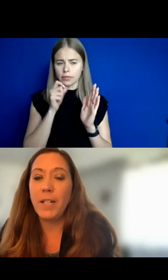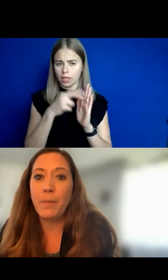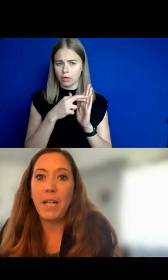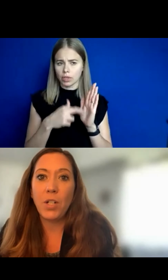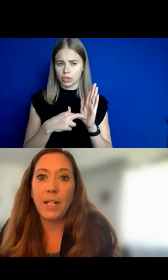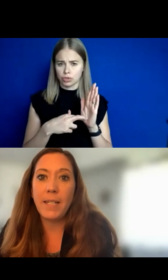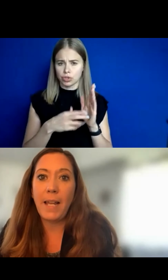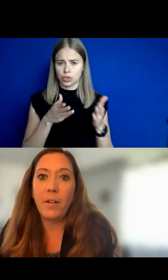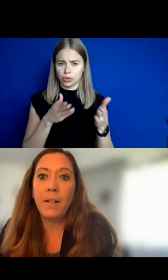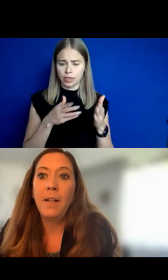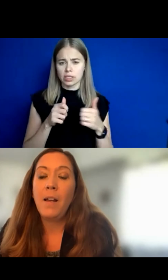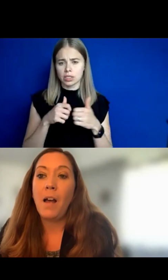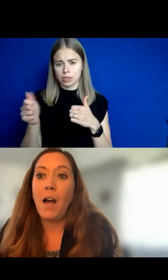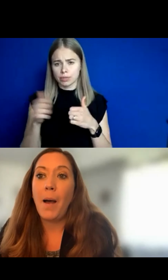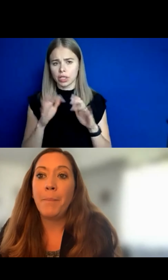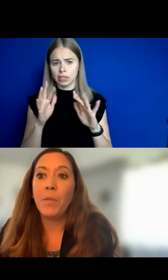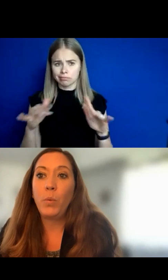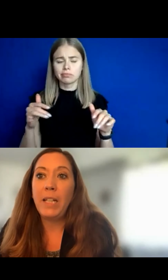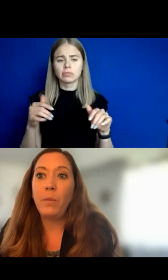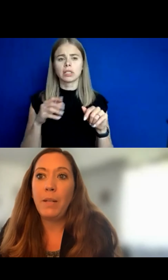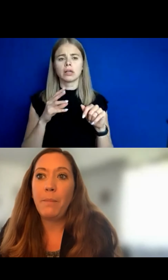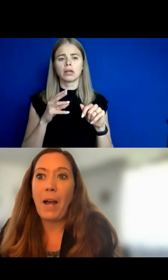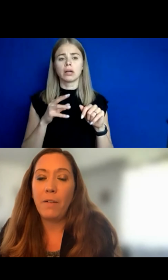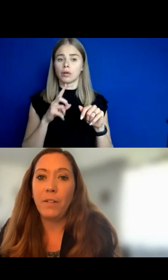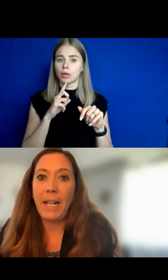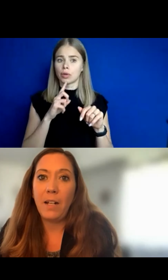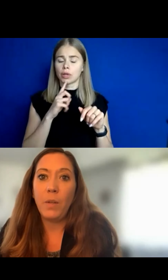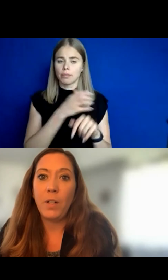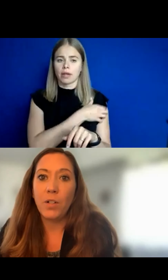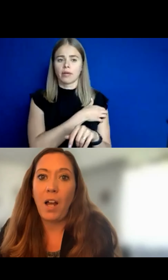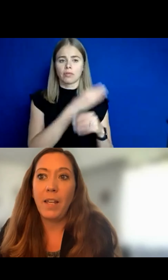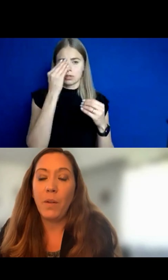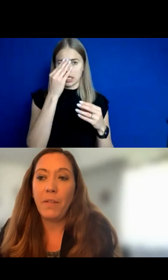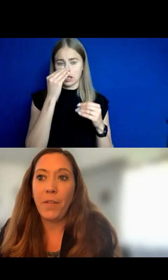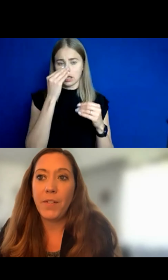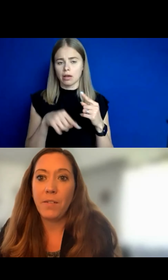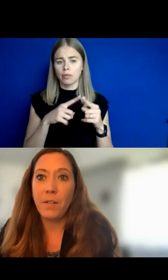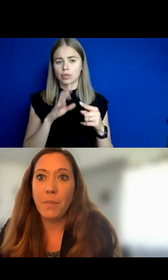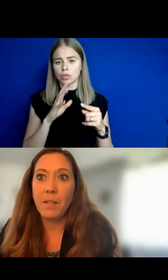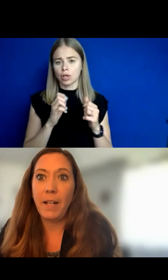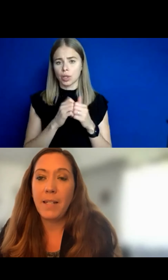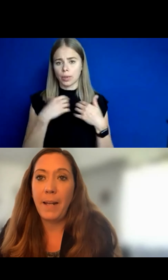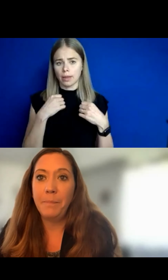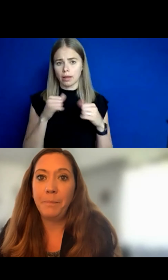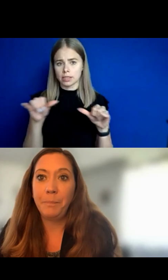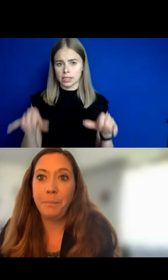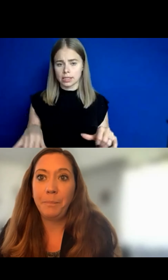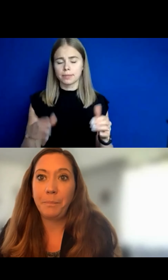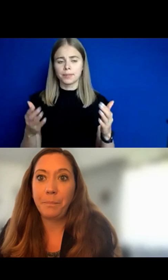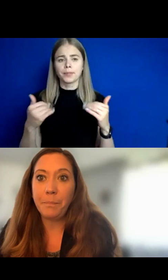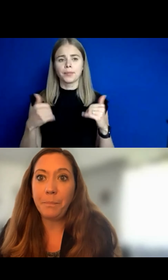services, transportation, et cetera. Really, really powerful data when you're talking with health systems. Next slide.